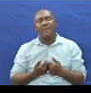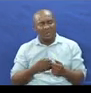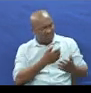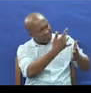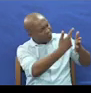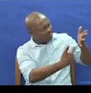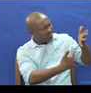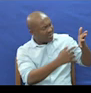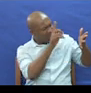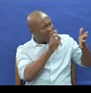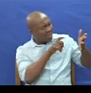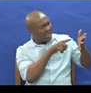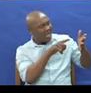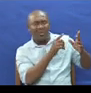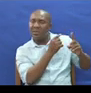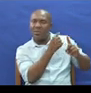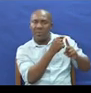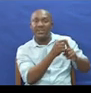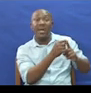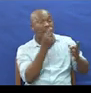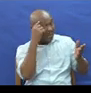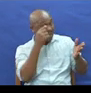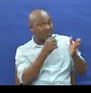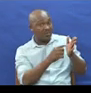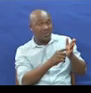These words describe movement.